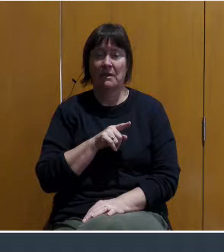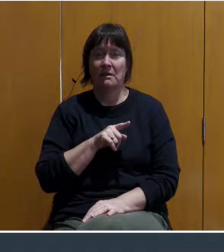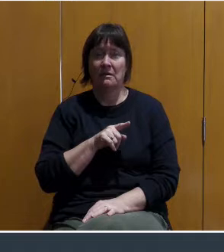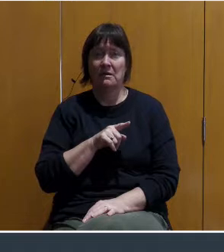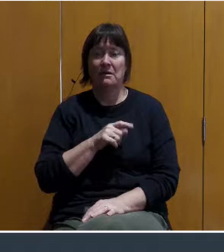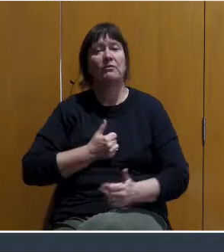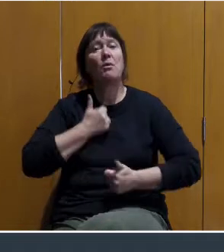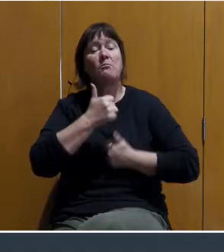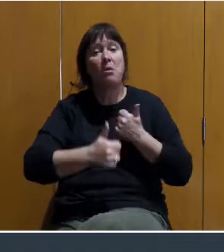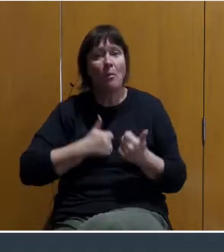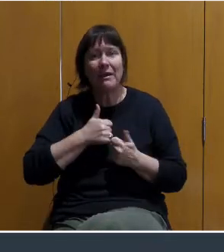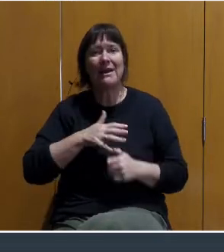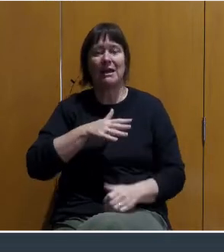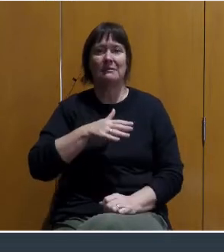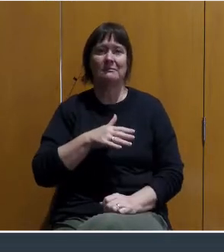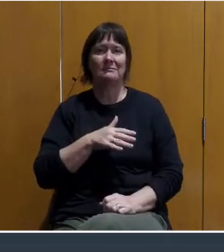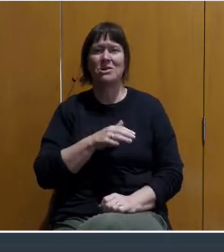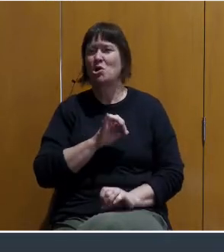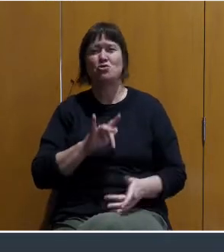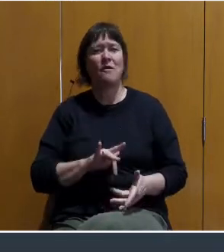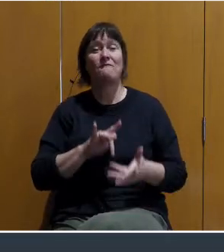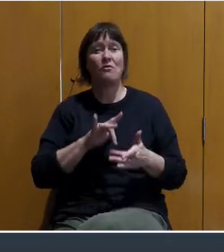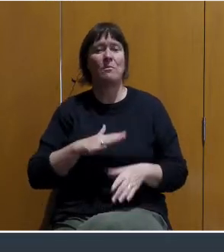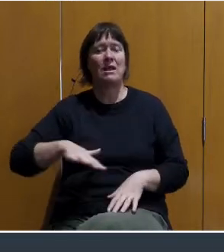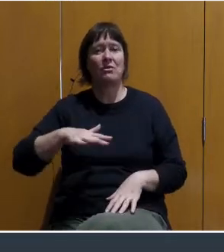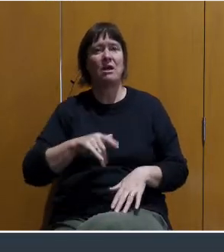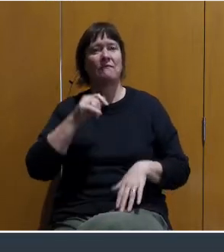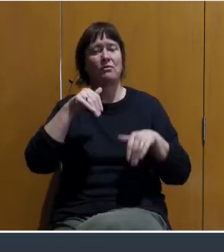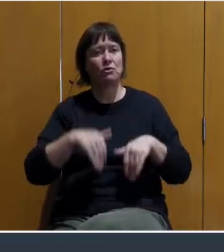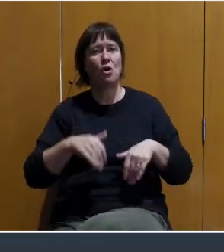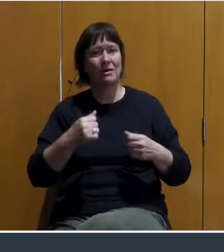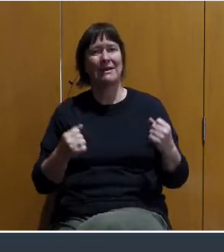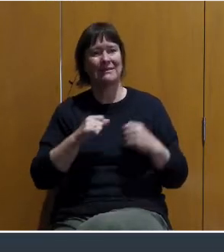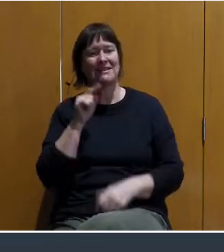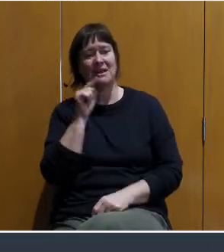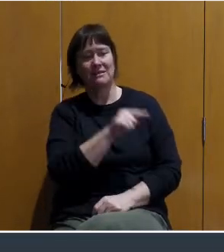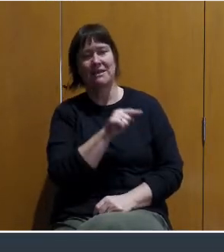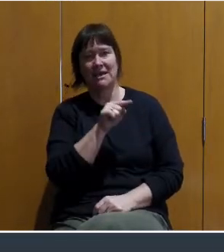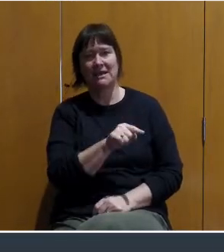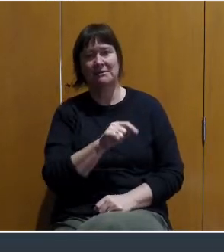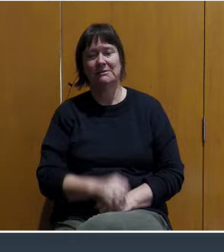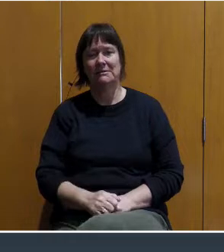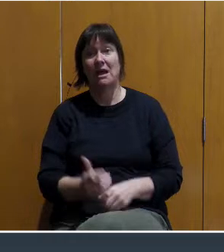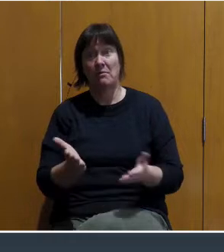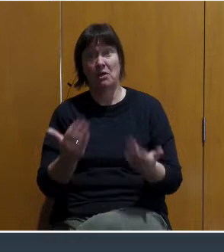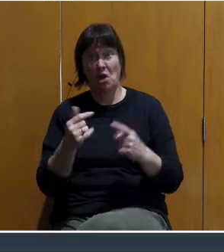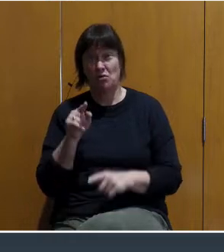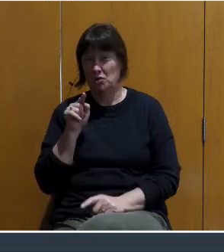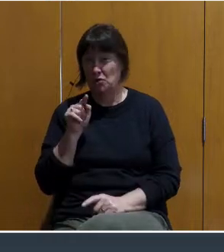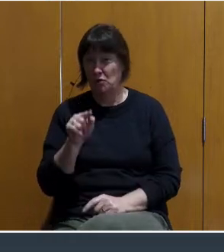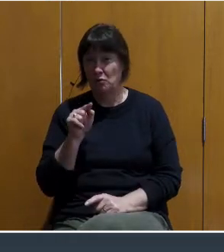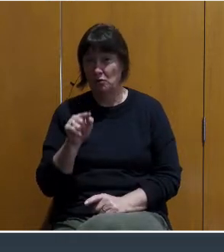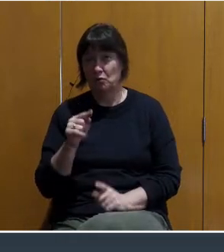very popular, albeit informal, area for dog exercise at the moment. And I would encourage you